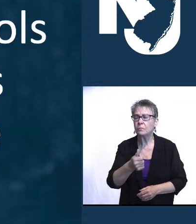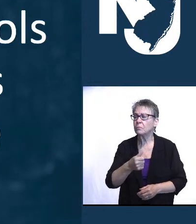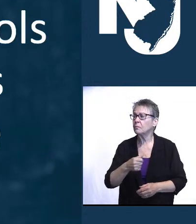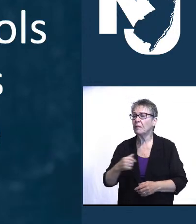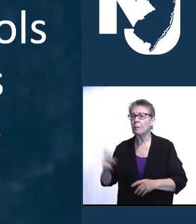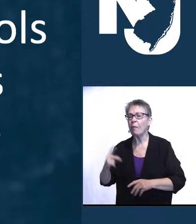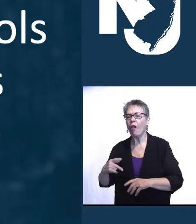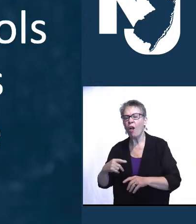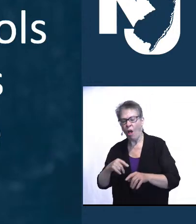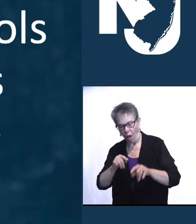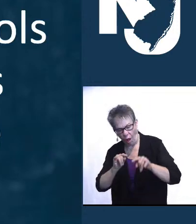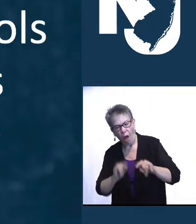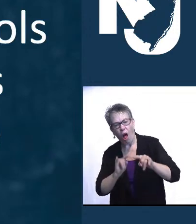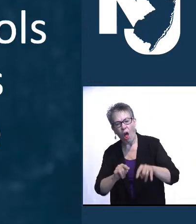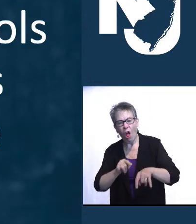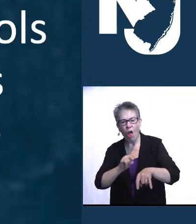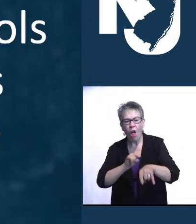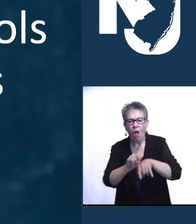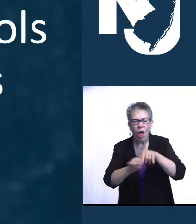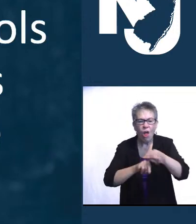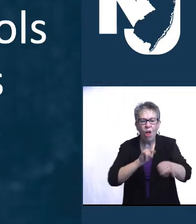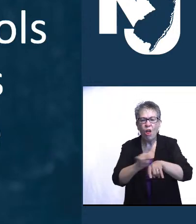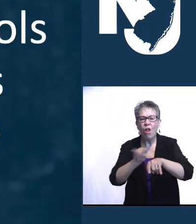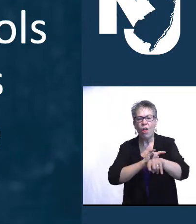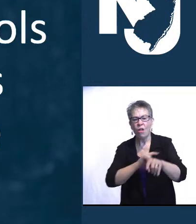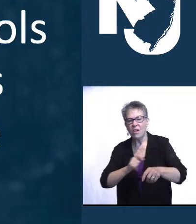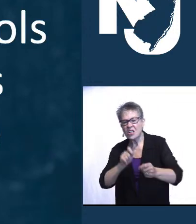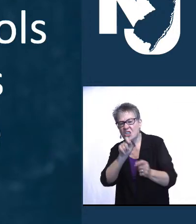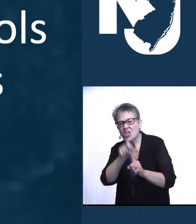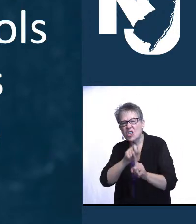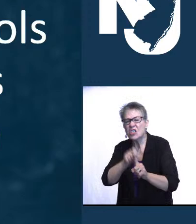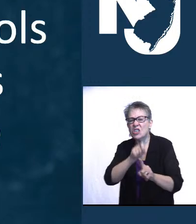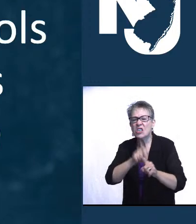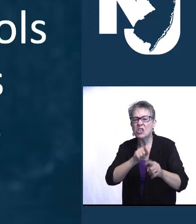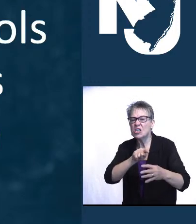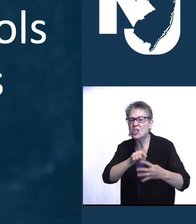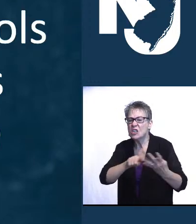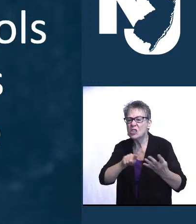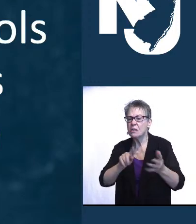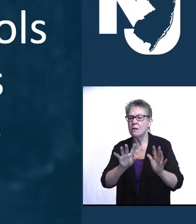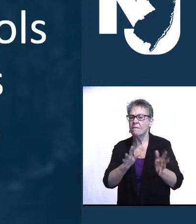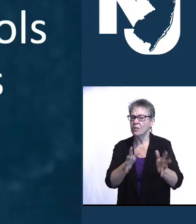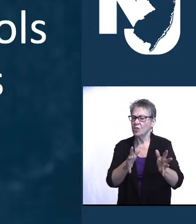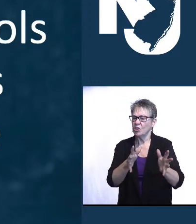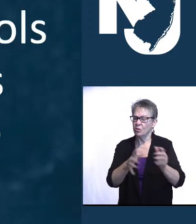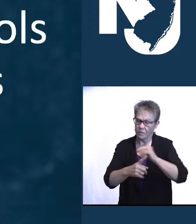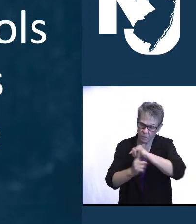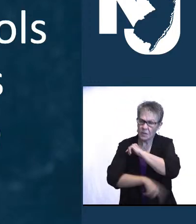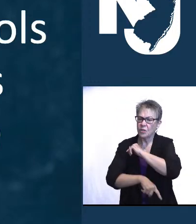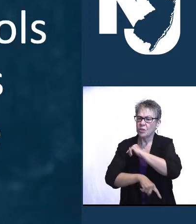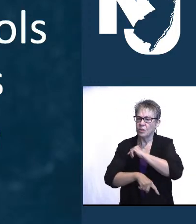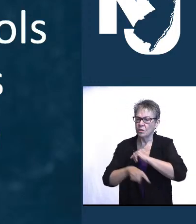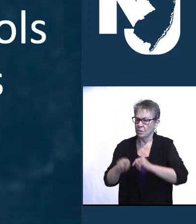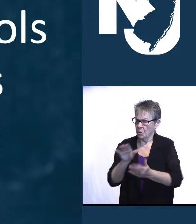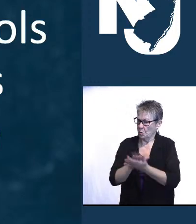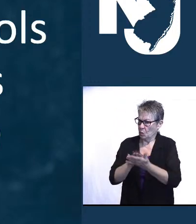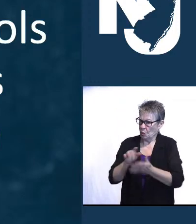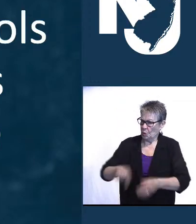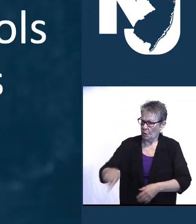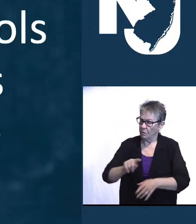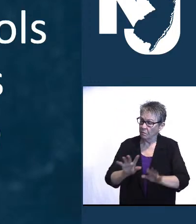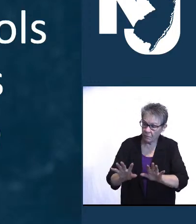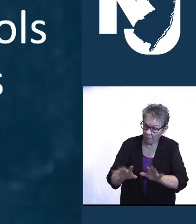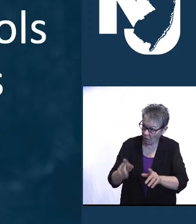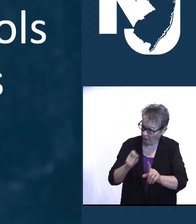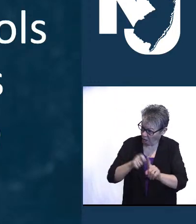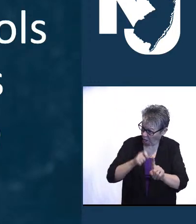mask. We will not tolerate anyone being put down by exercising their choice to mask up.